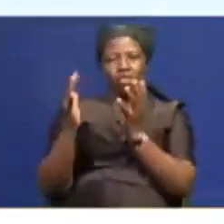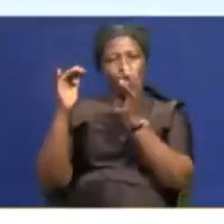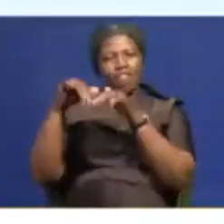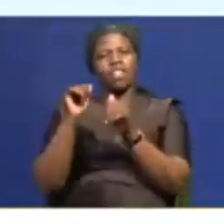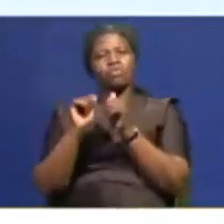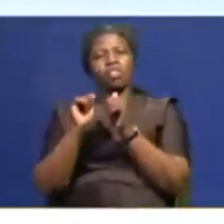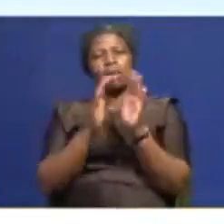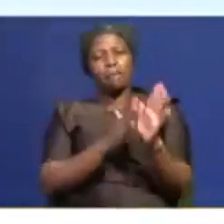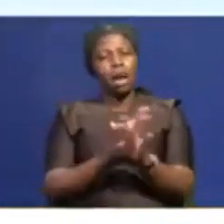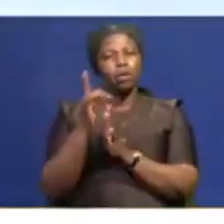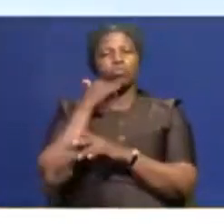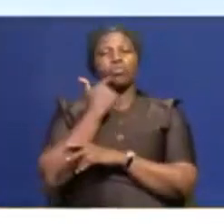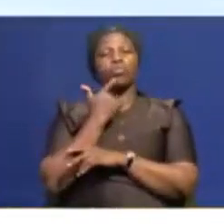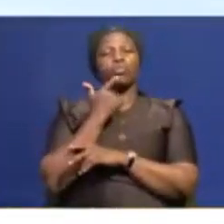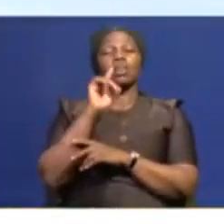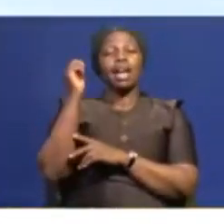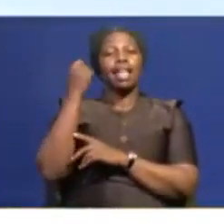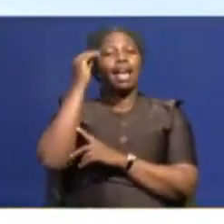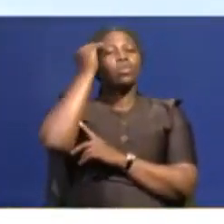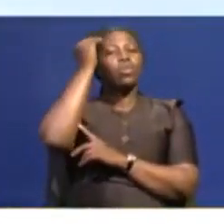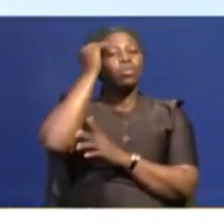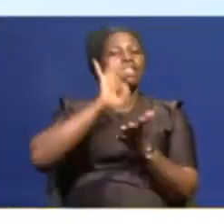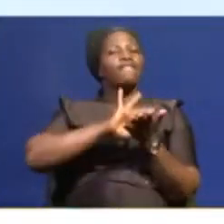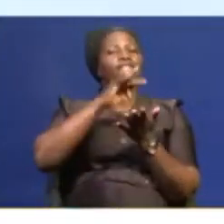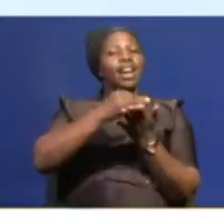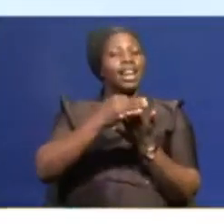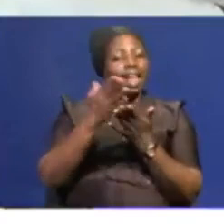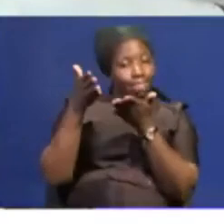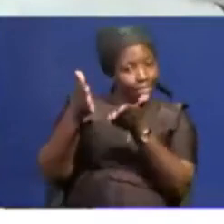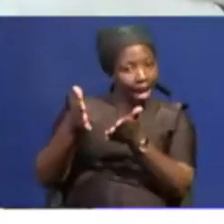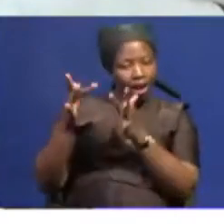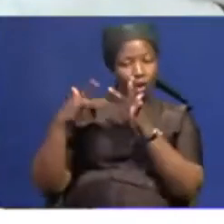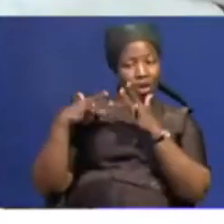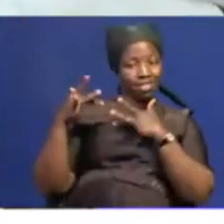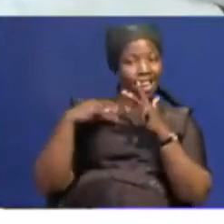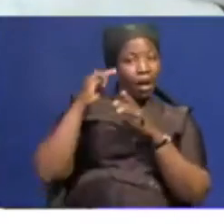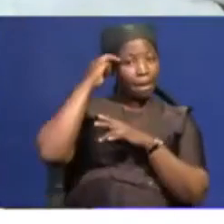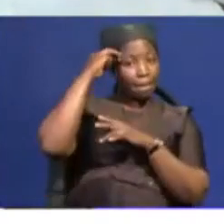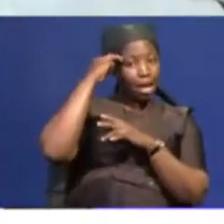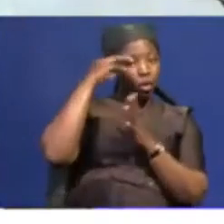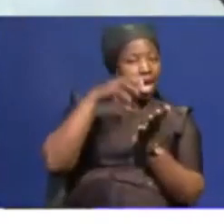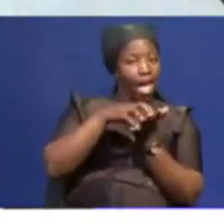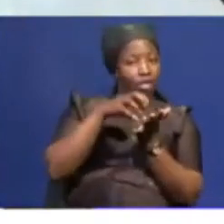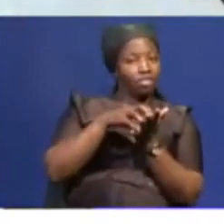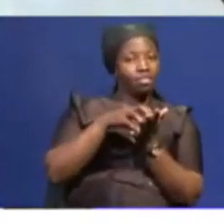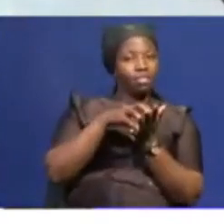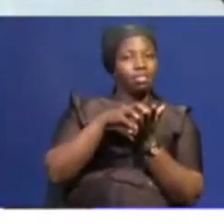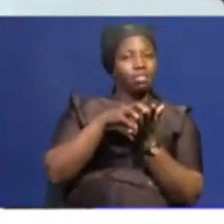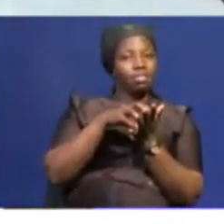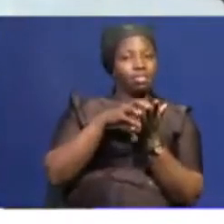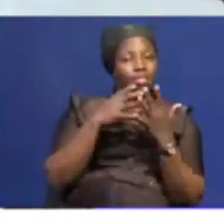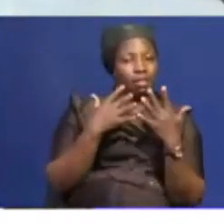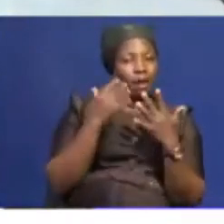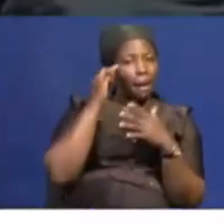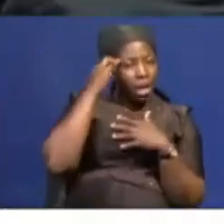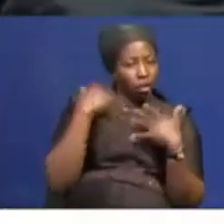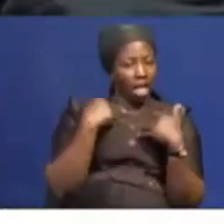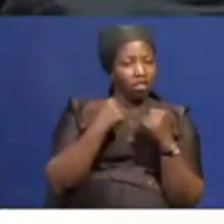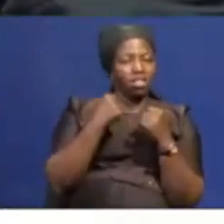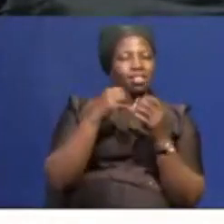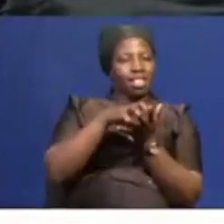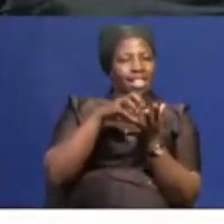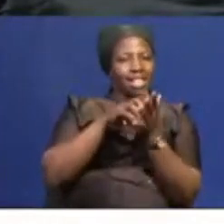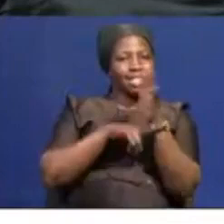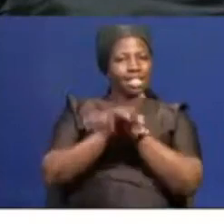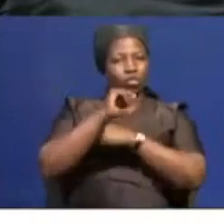by the Kenya Education Fund. It's here that concerns on the state of mental health in schools took center stage amid calls to equip teachers with skills